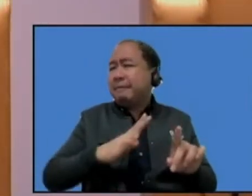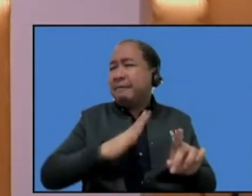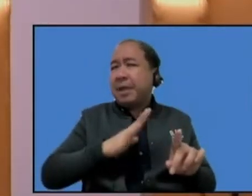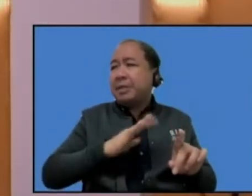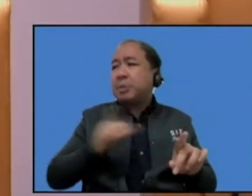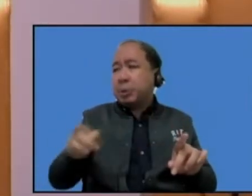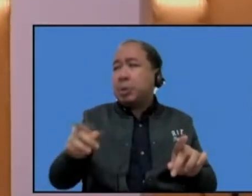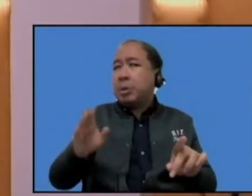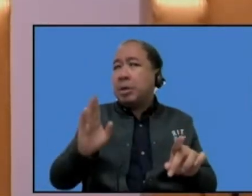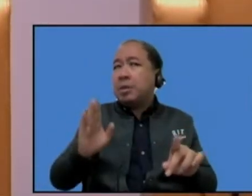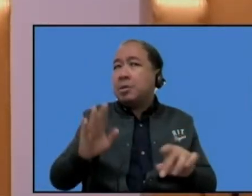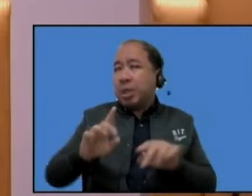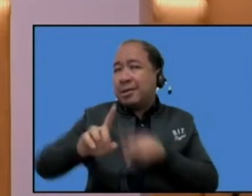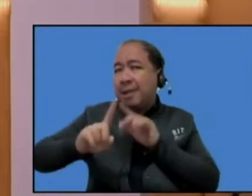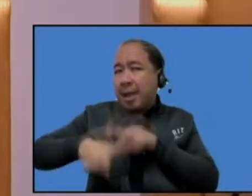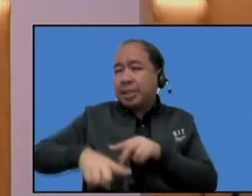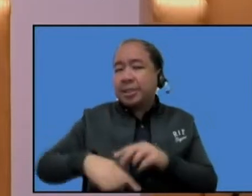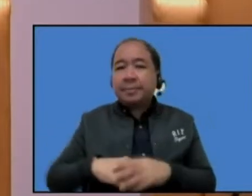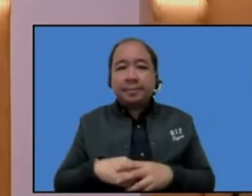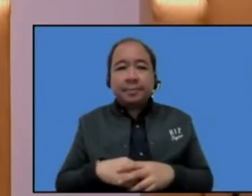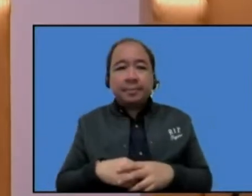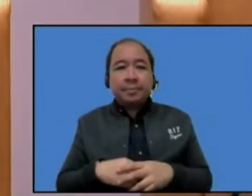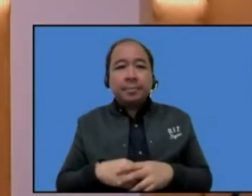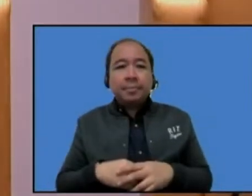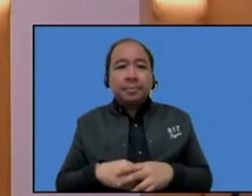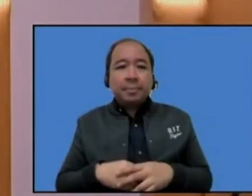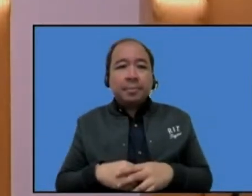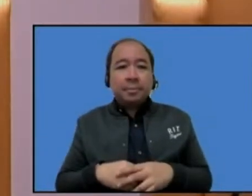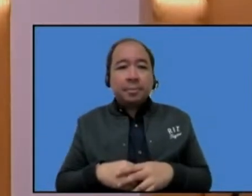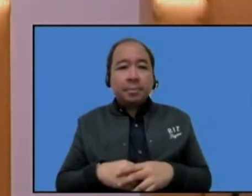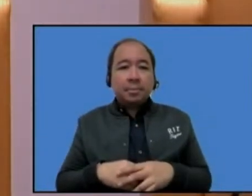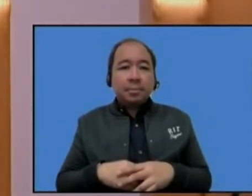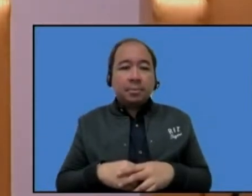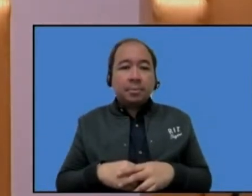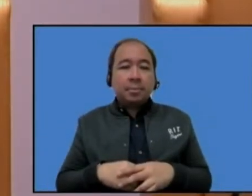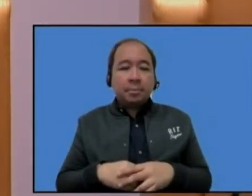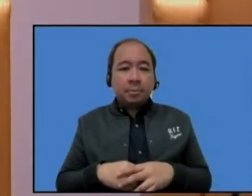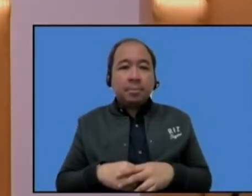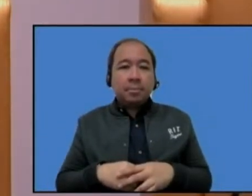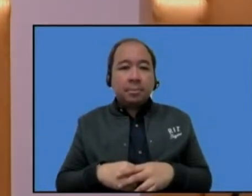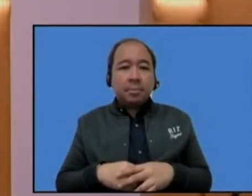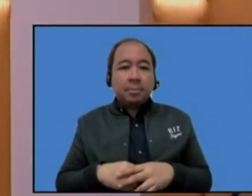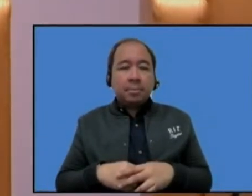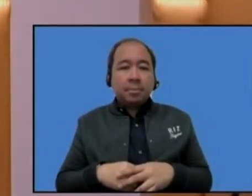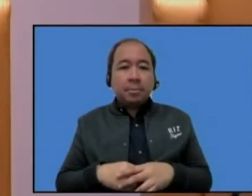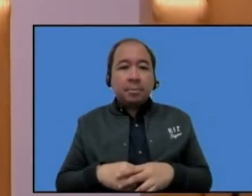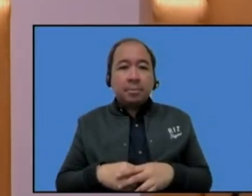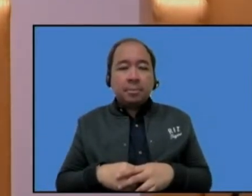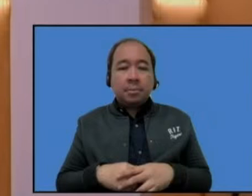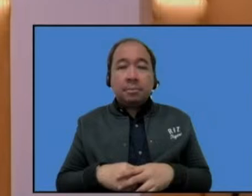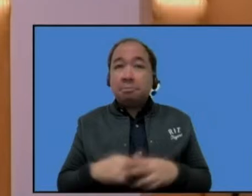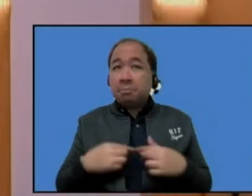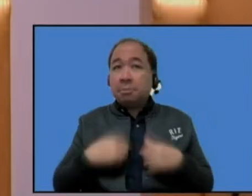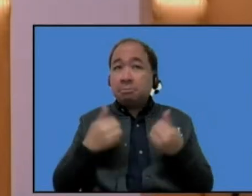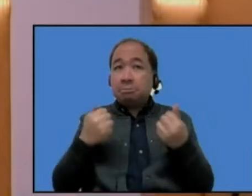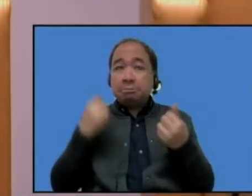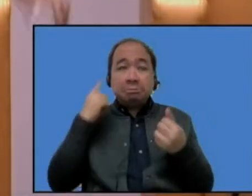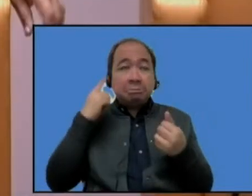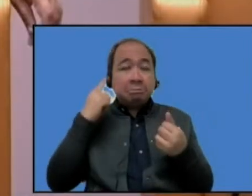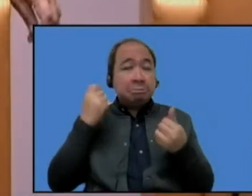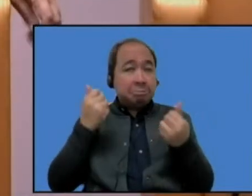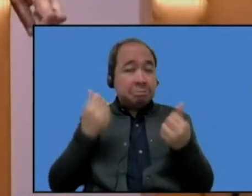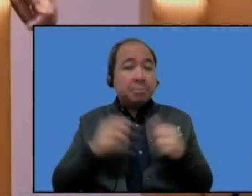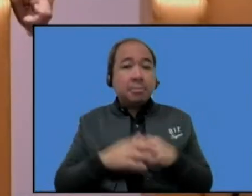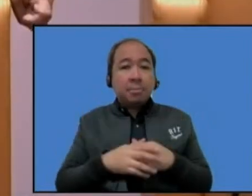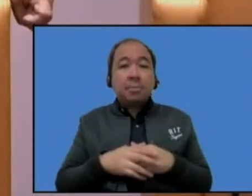Please, let's not make it a combative. I think it's a comment that it's not something. Please go ahead. Am I audible? Yes. Just be sure.